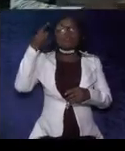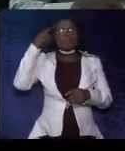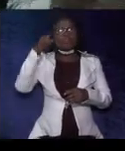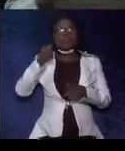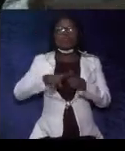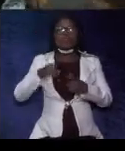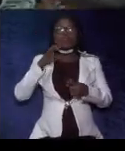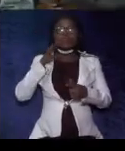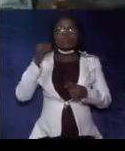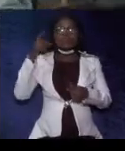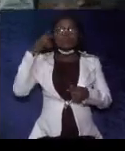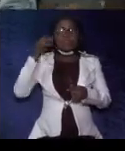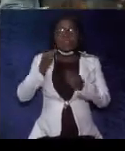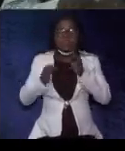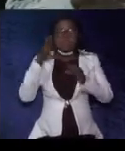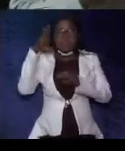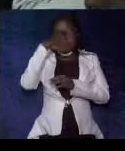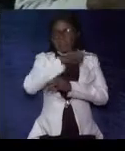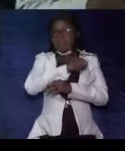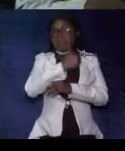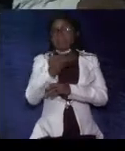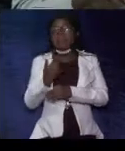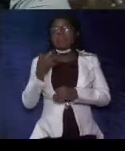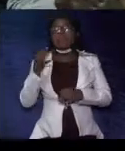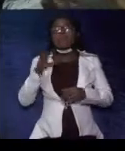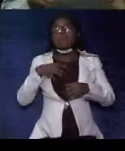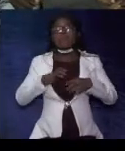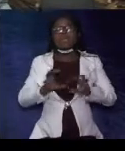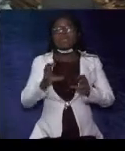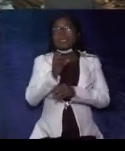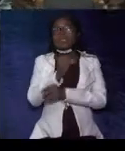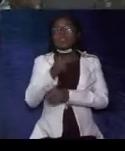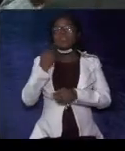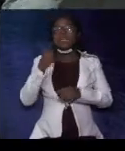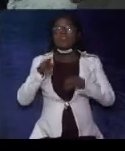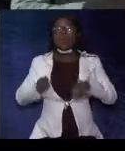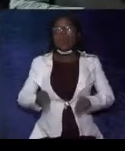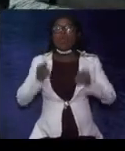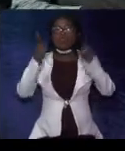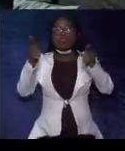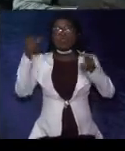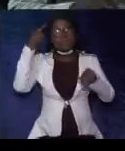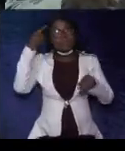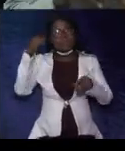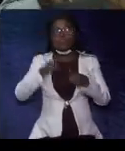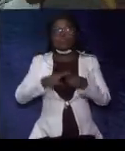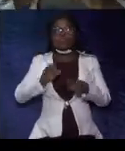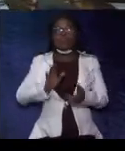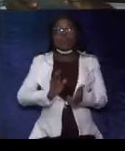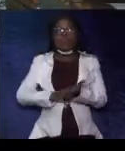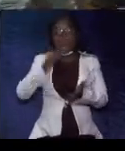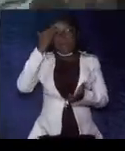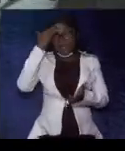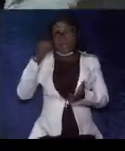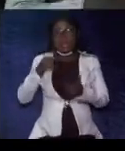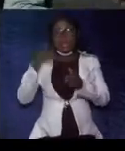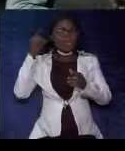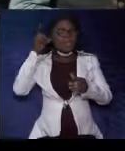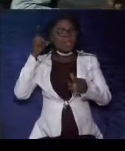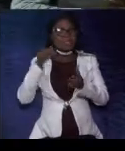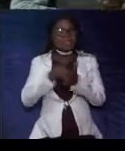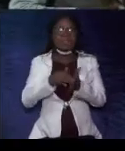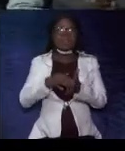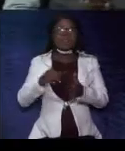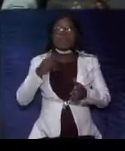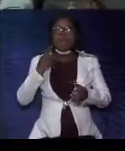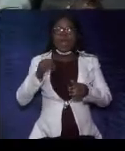watch at your preferred time. Or if you missed any of the classes, there's opportunity for you to watch it again.